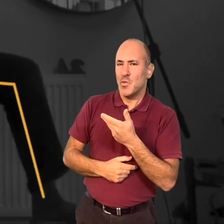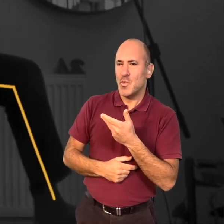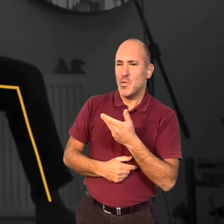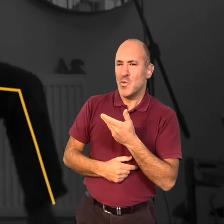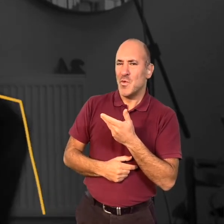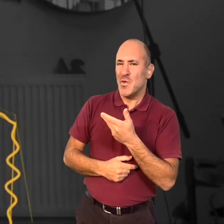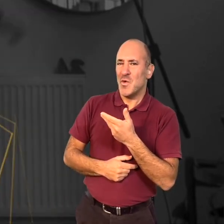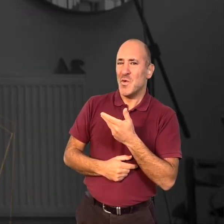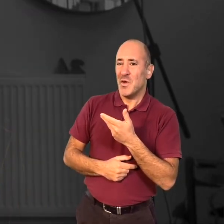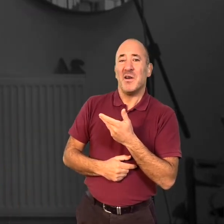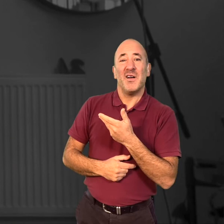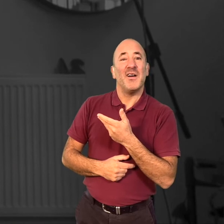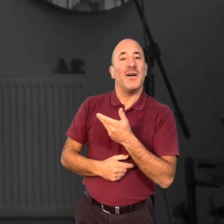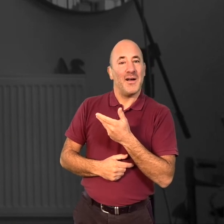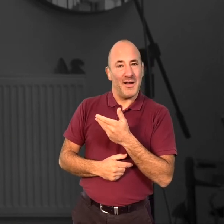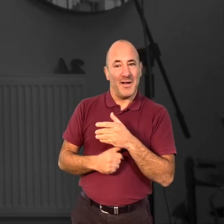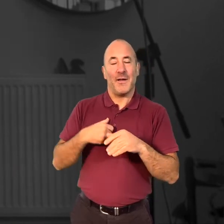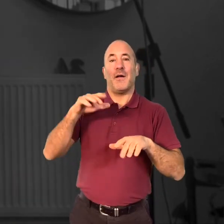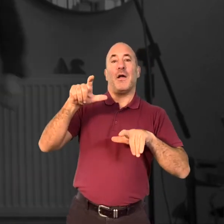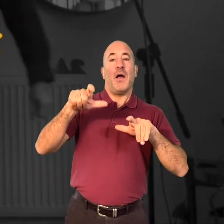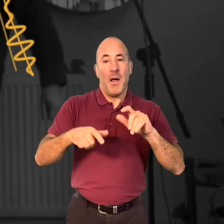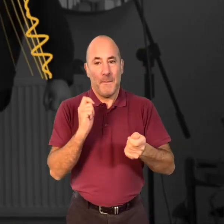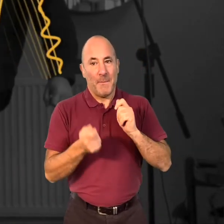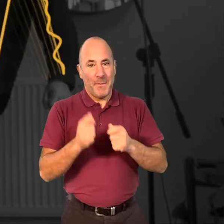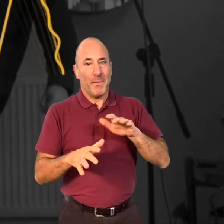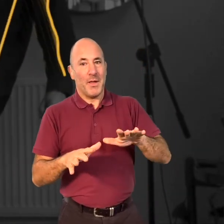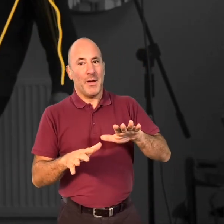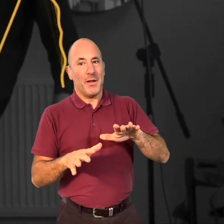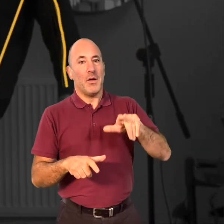Oh. There you go, all falls down with the drum beat.